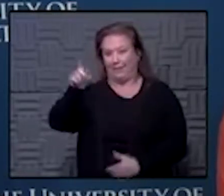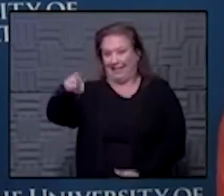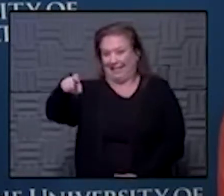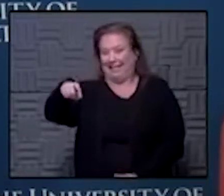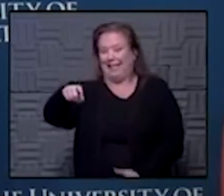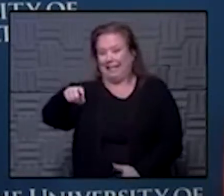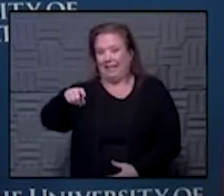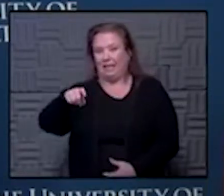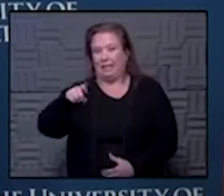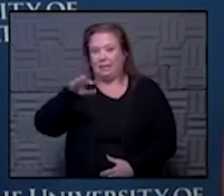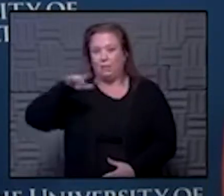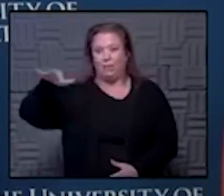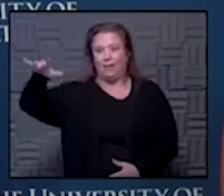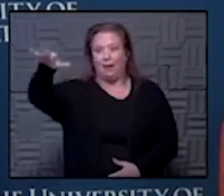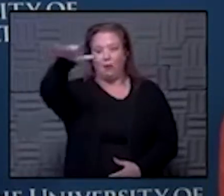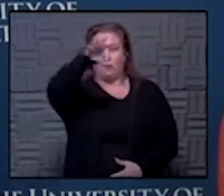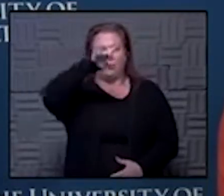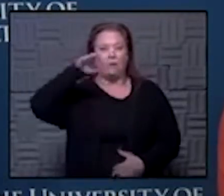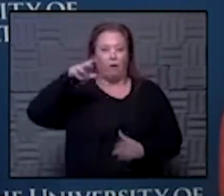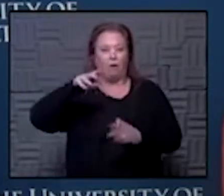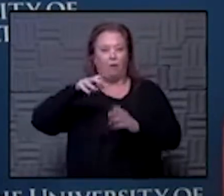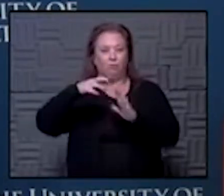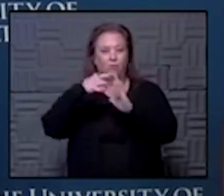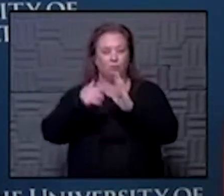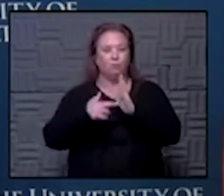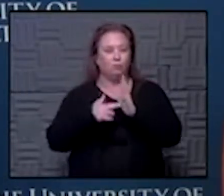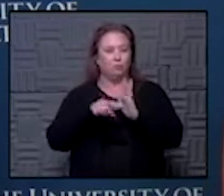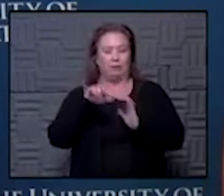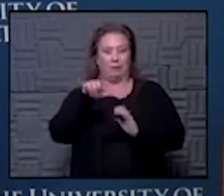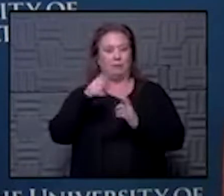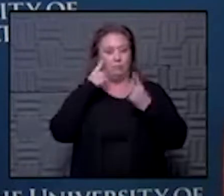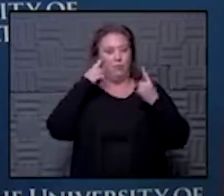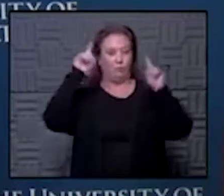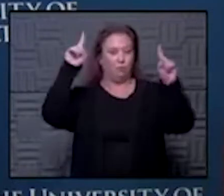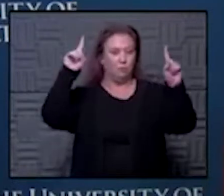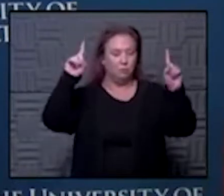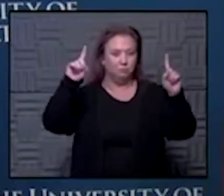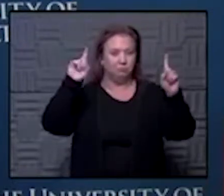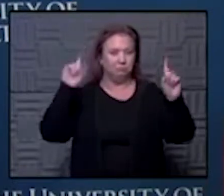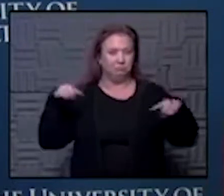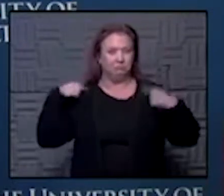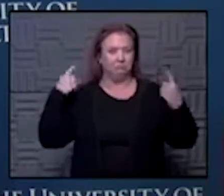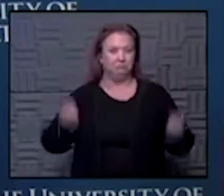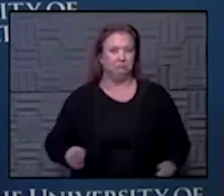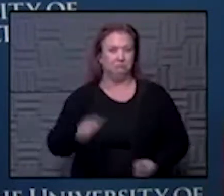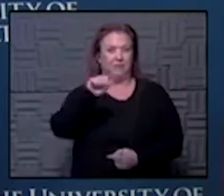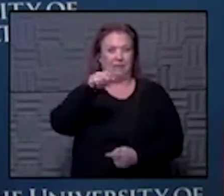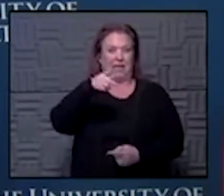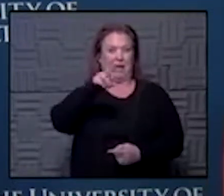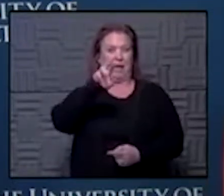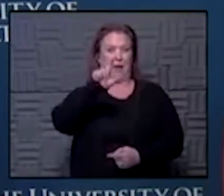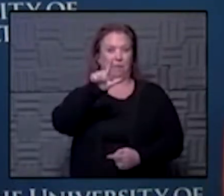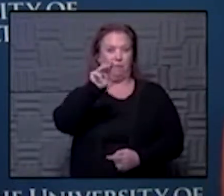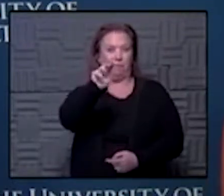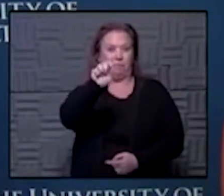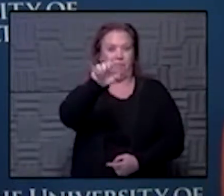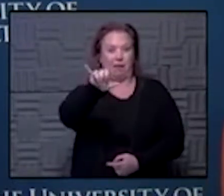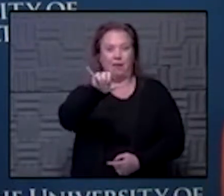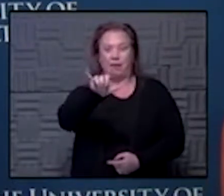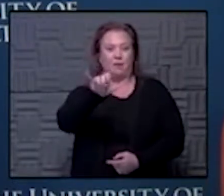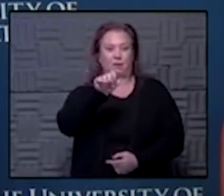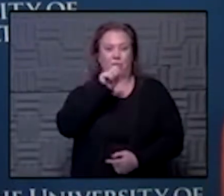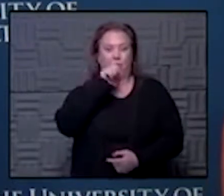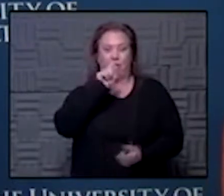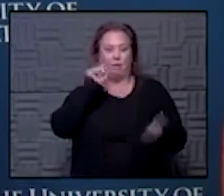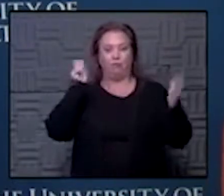is with the aerosol generating procedures. And that has worked since really probably April or May. So we have not made